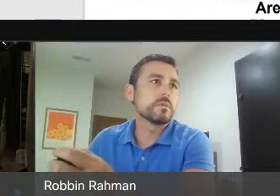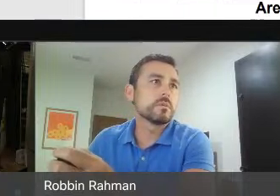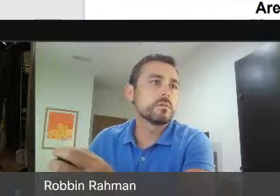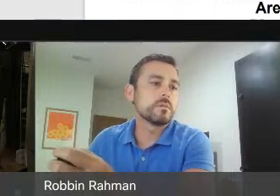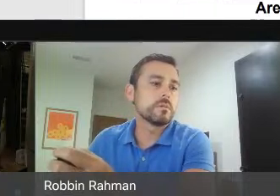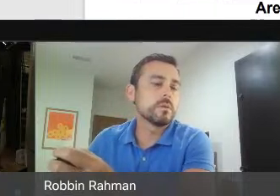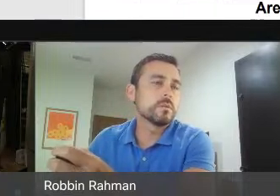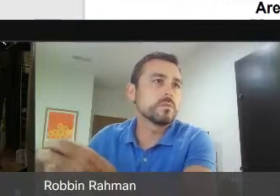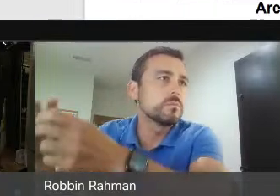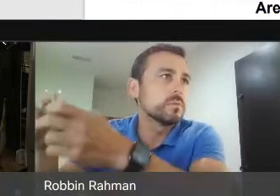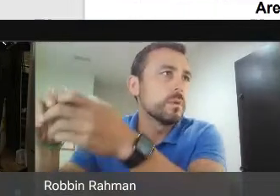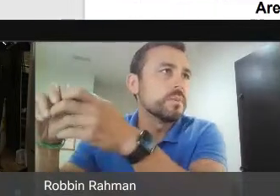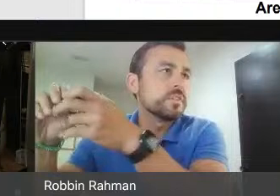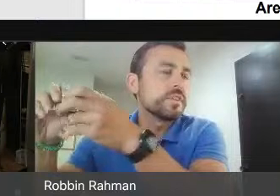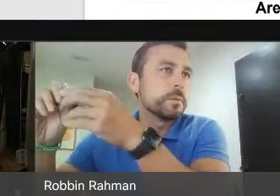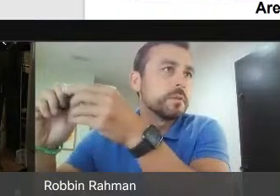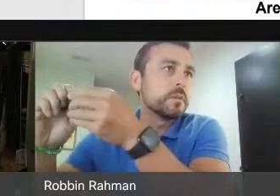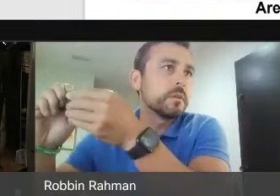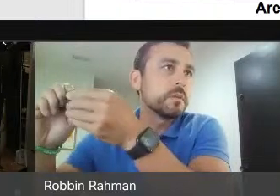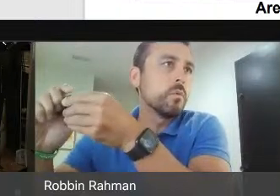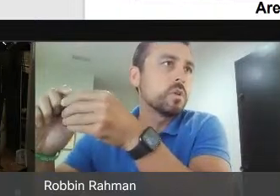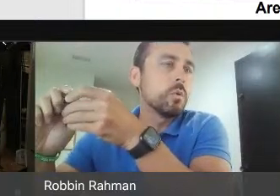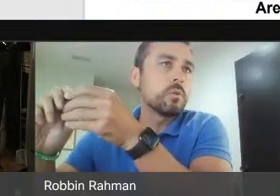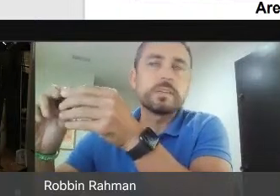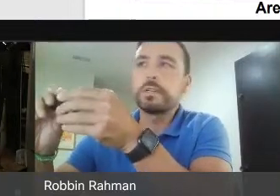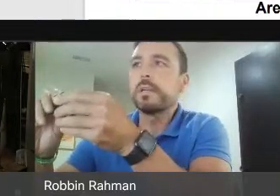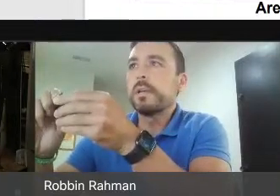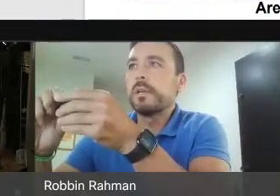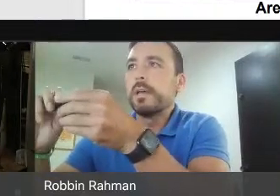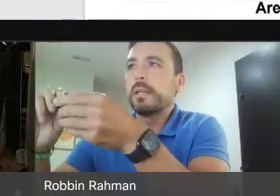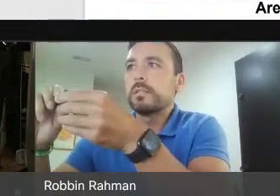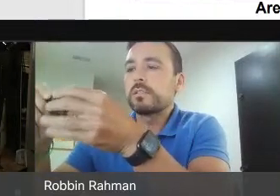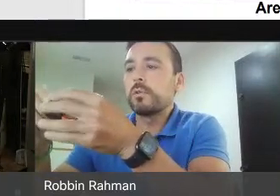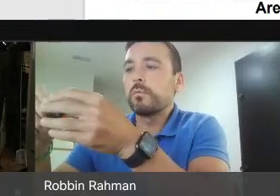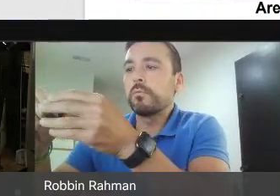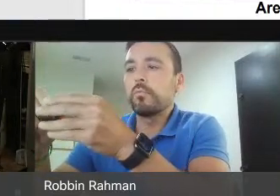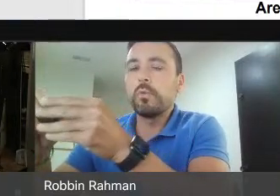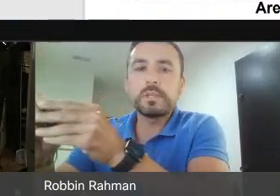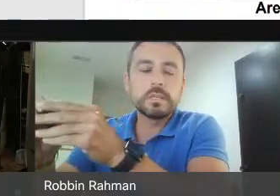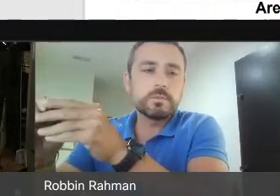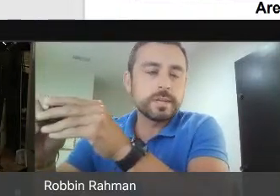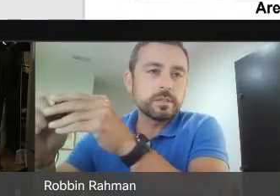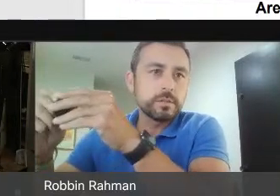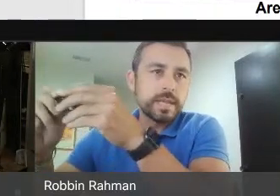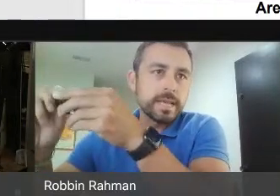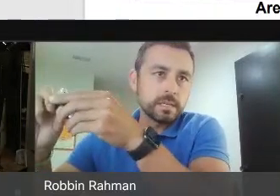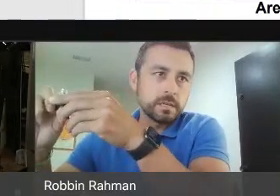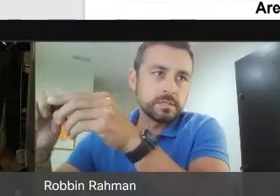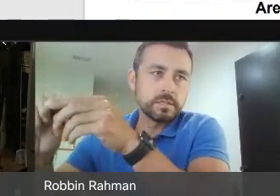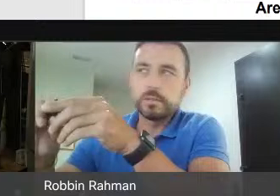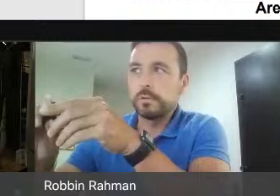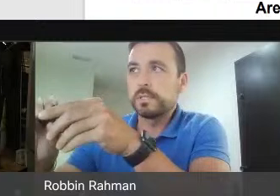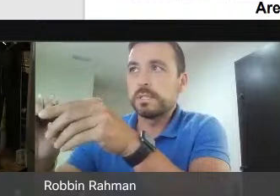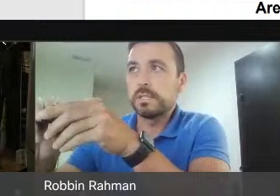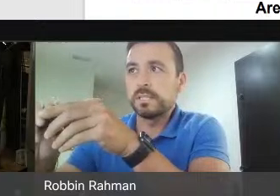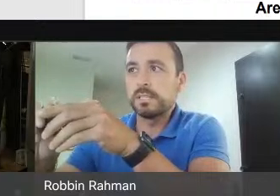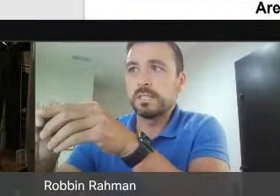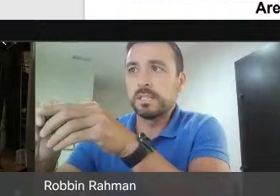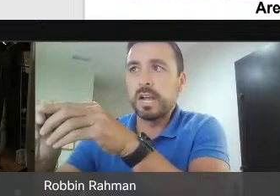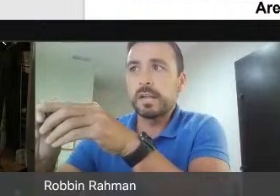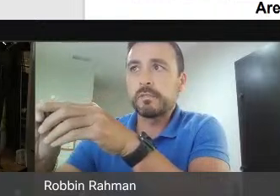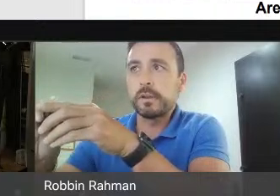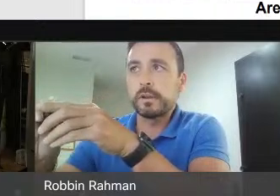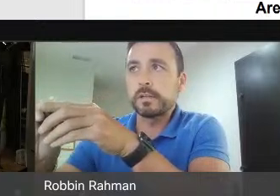Appreciate those comments. So, Mr. Chairman, one question. So what the objector is asking us to do is